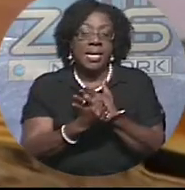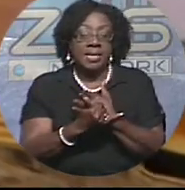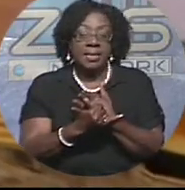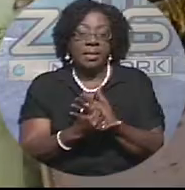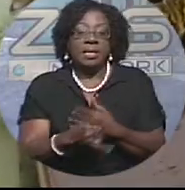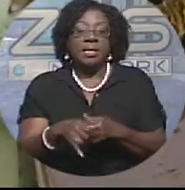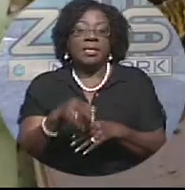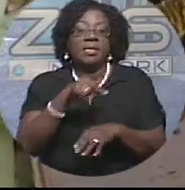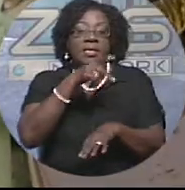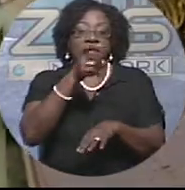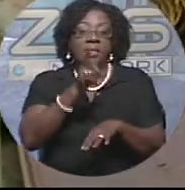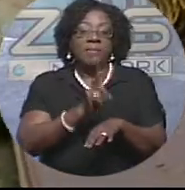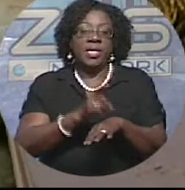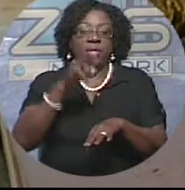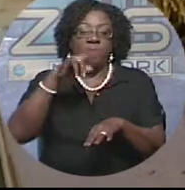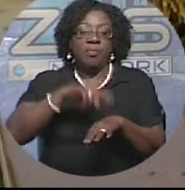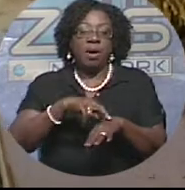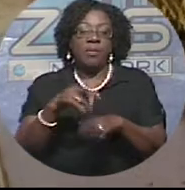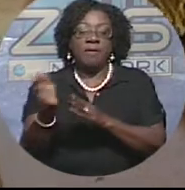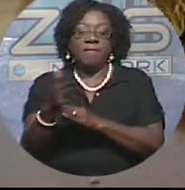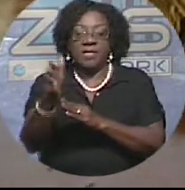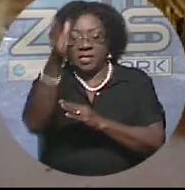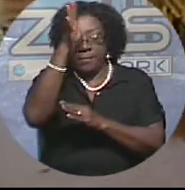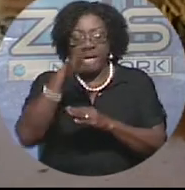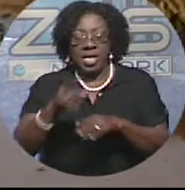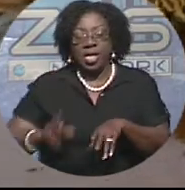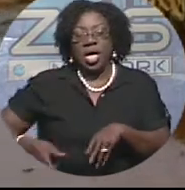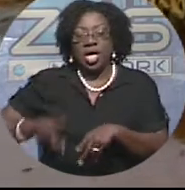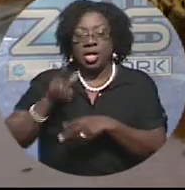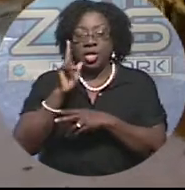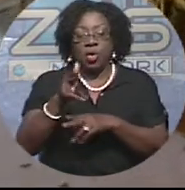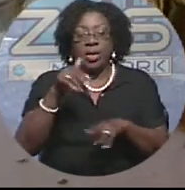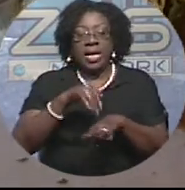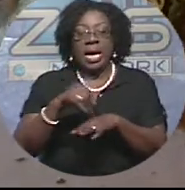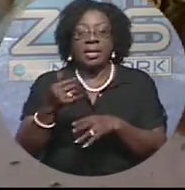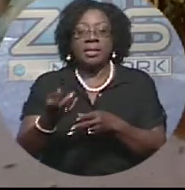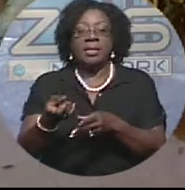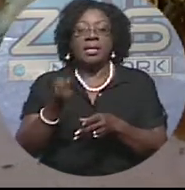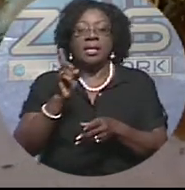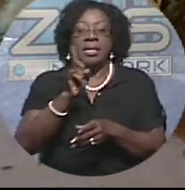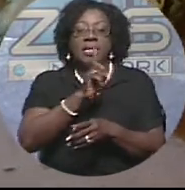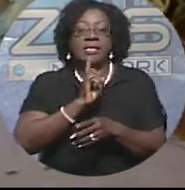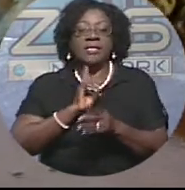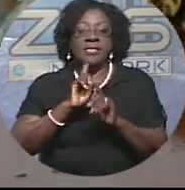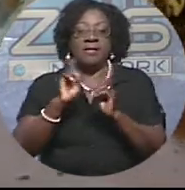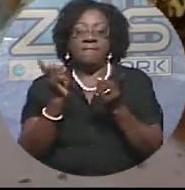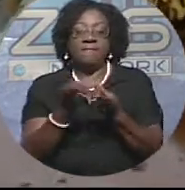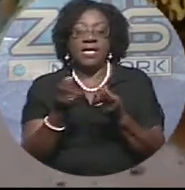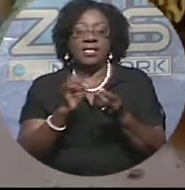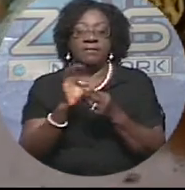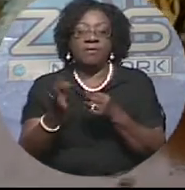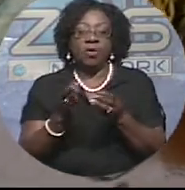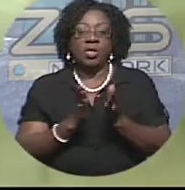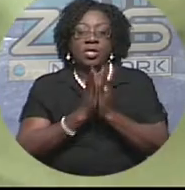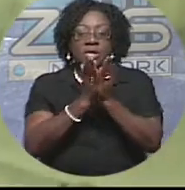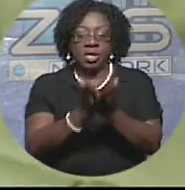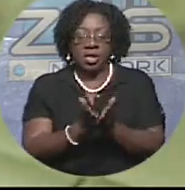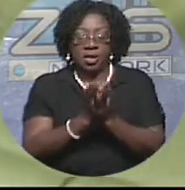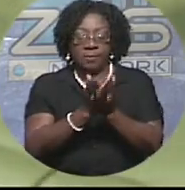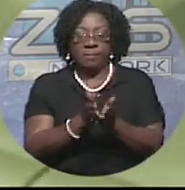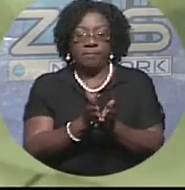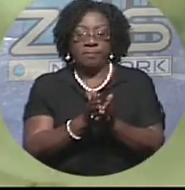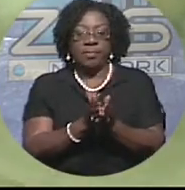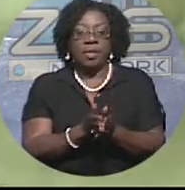and officials from the Dominican Republic have been in talks over the issue, there remains no concrete solution to the poaching challenges. Meantime, President of the